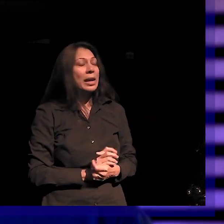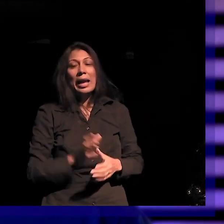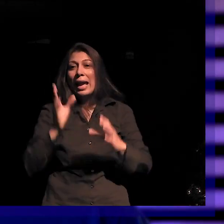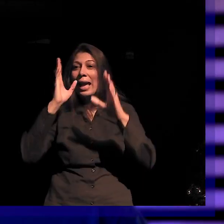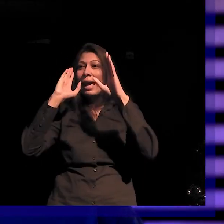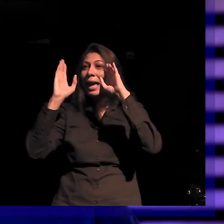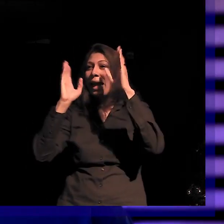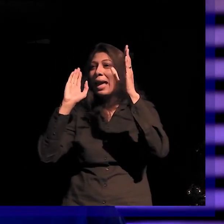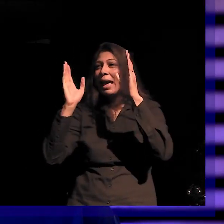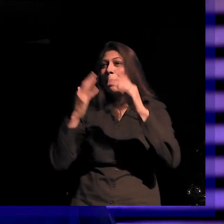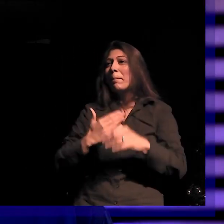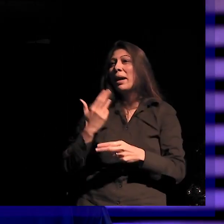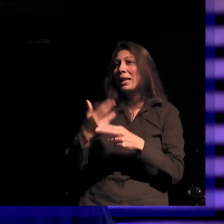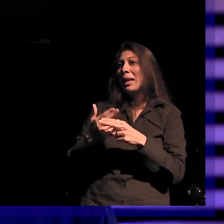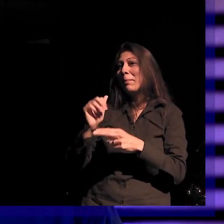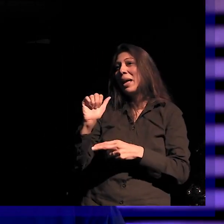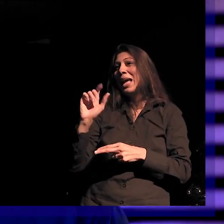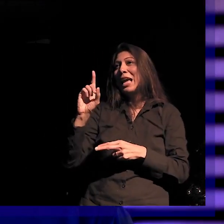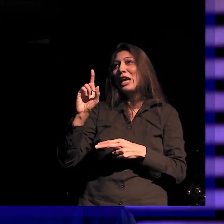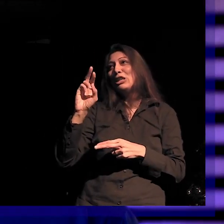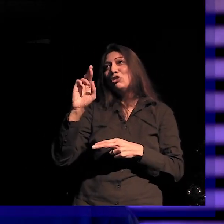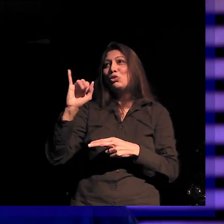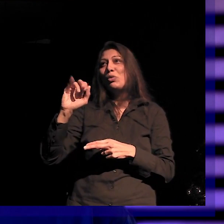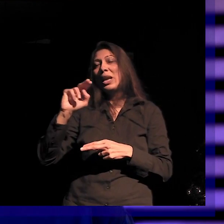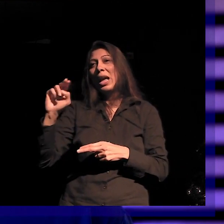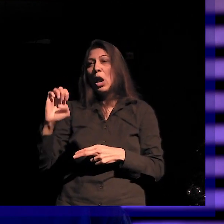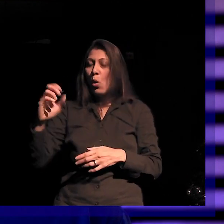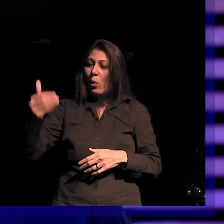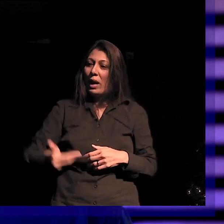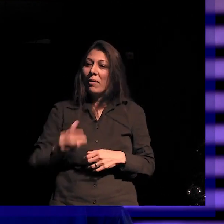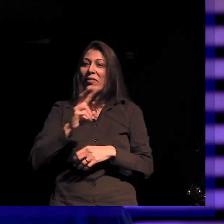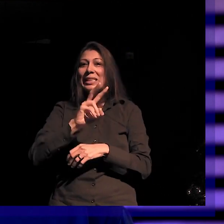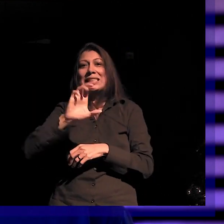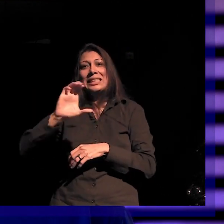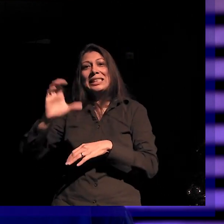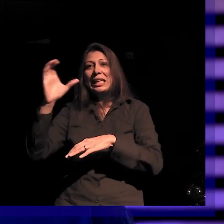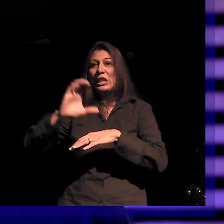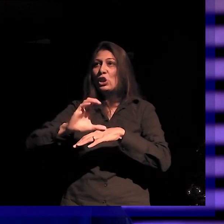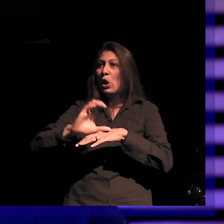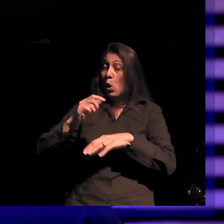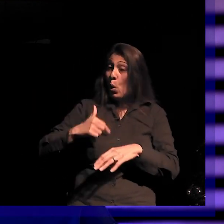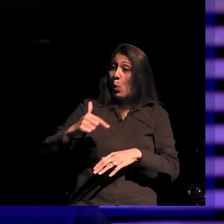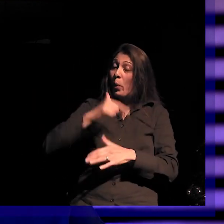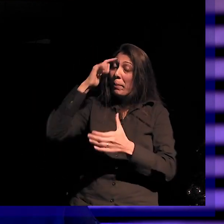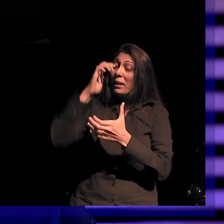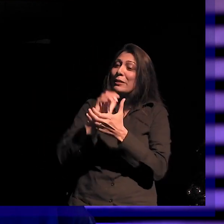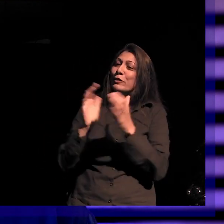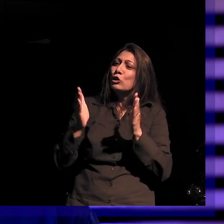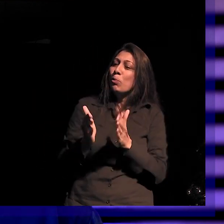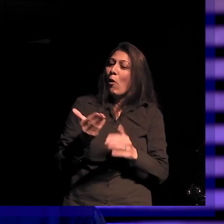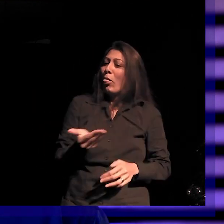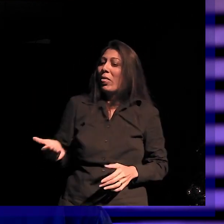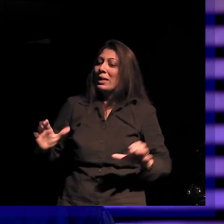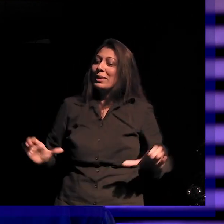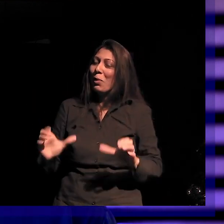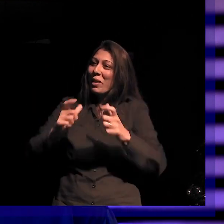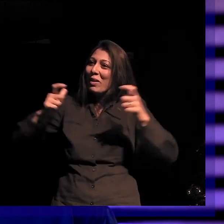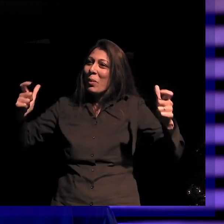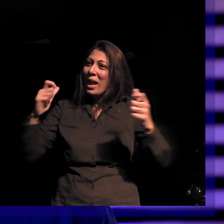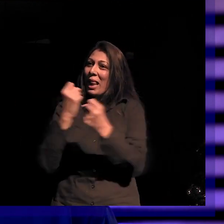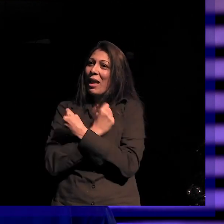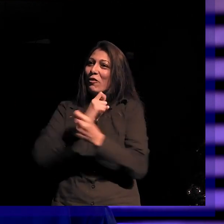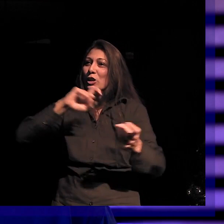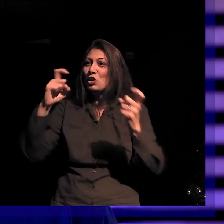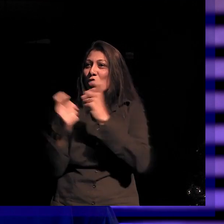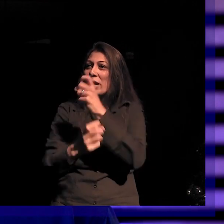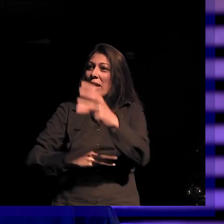Hey everyone, I'm Adrian. Welcome to Vineyard Cincinnati Church, where we believe small things done with great love will change the world.